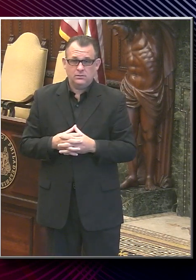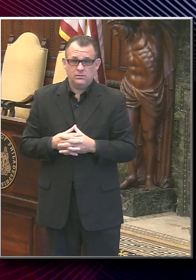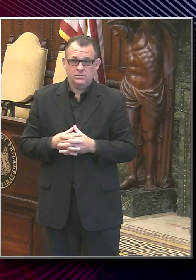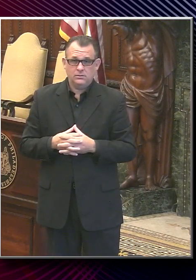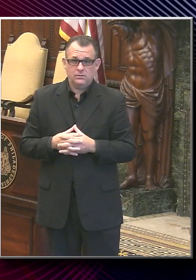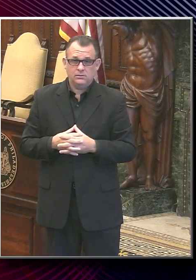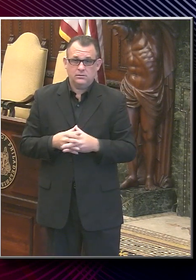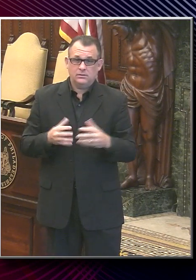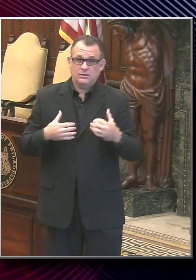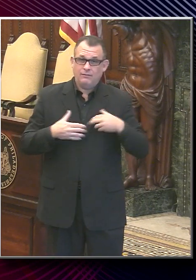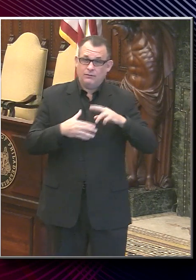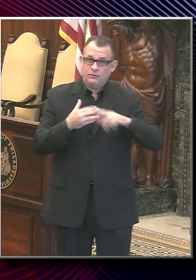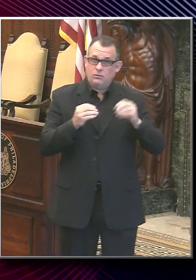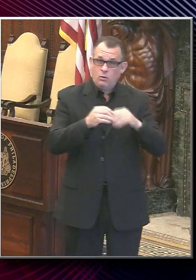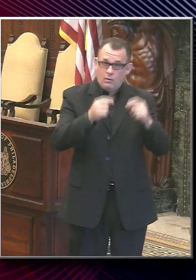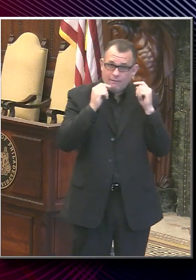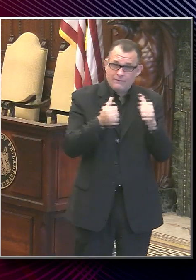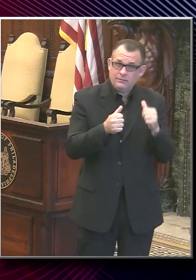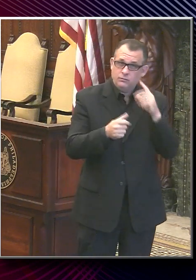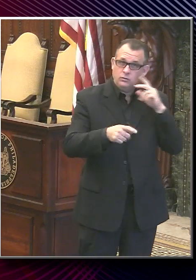results more quickly for folks here?